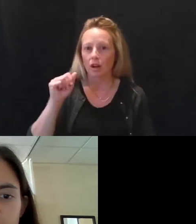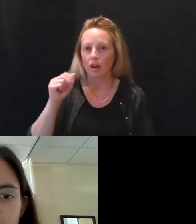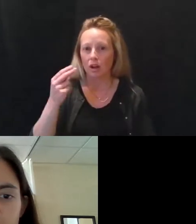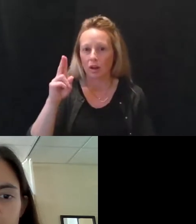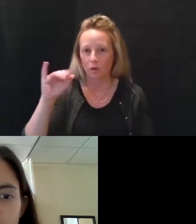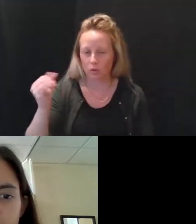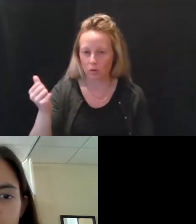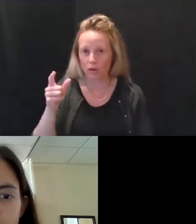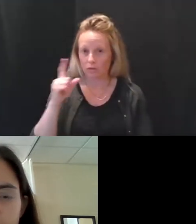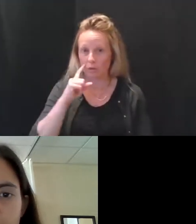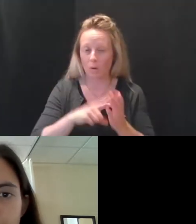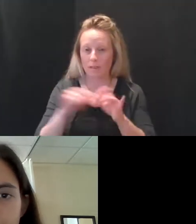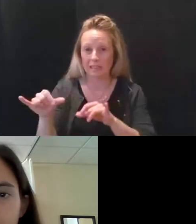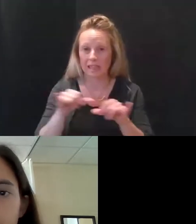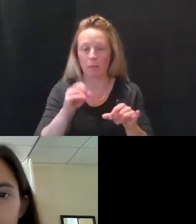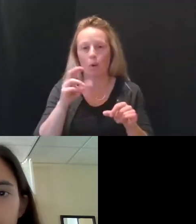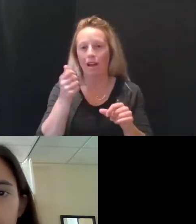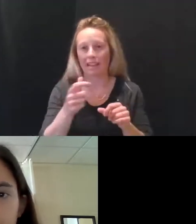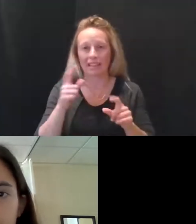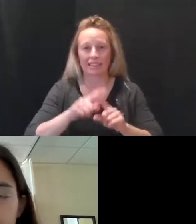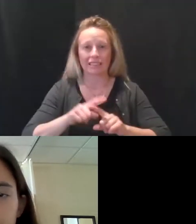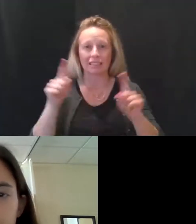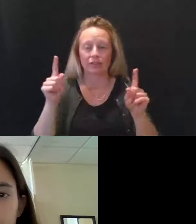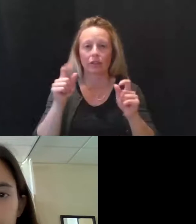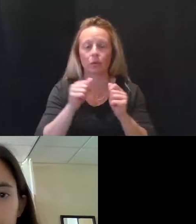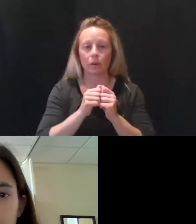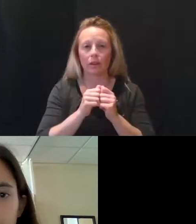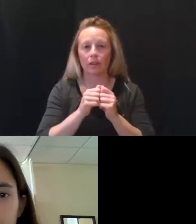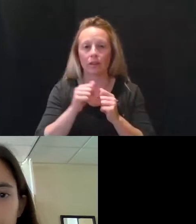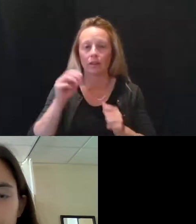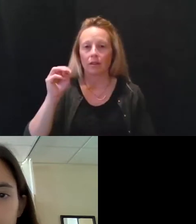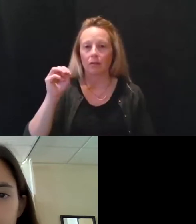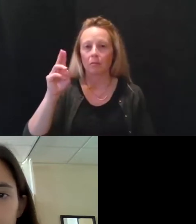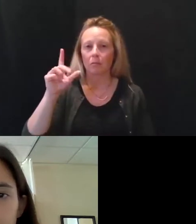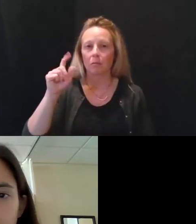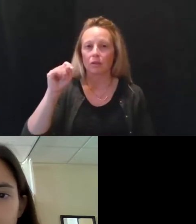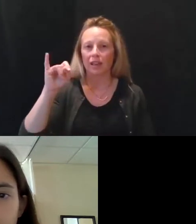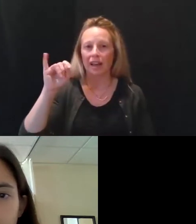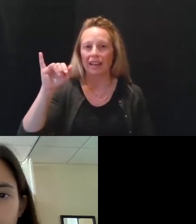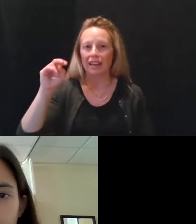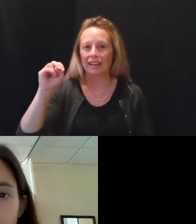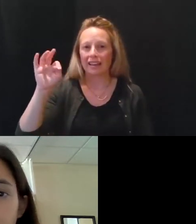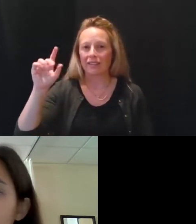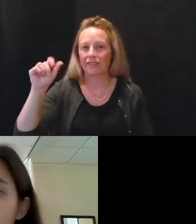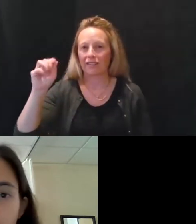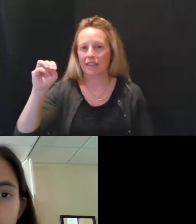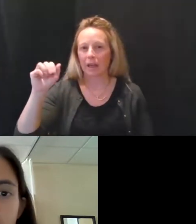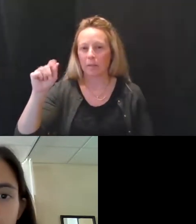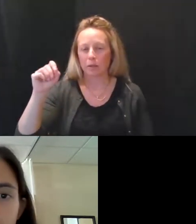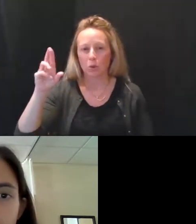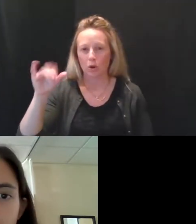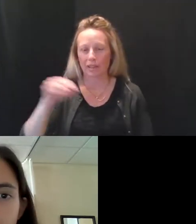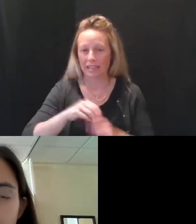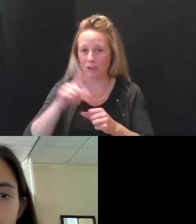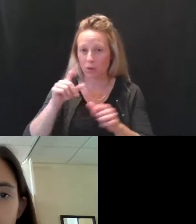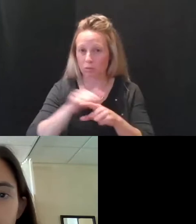thing or anything different as far as the multi-inflammatory or any serious cases of COVID in your practice or